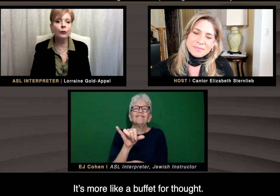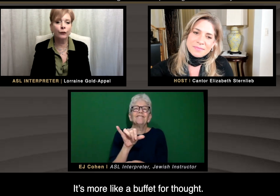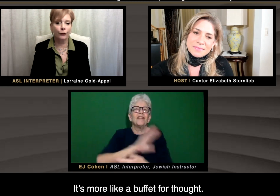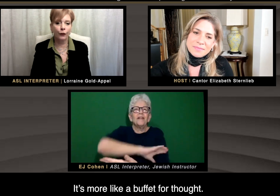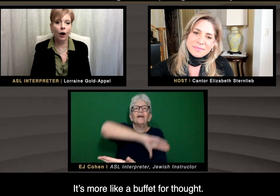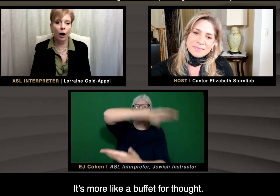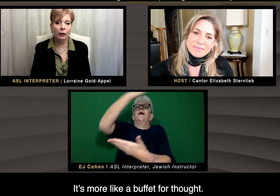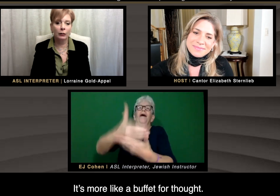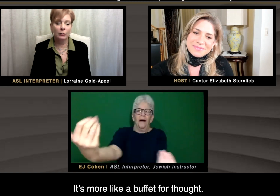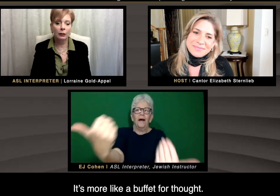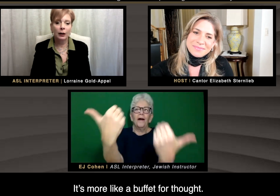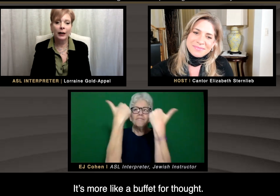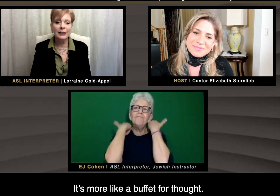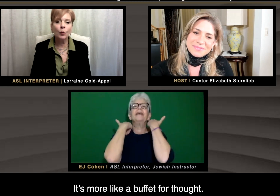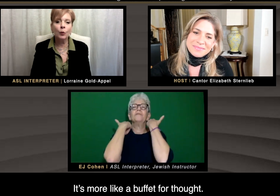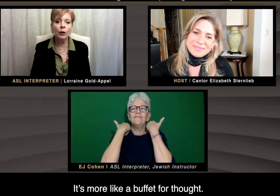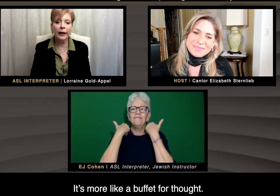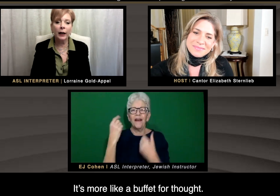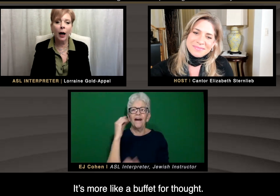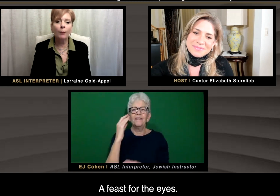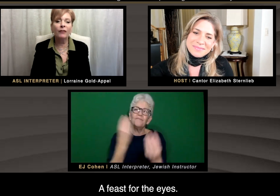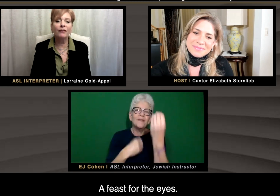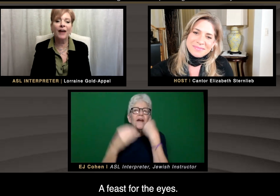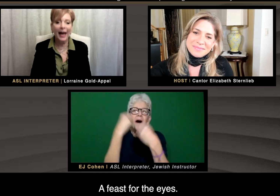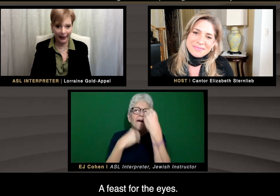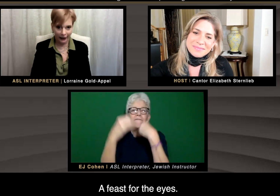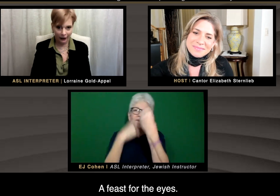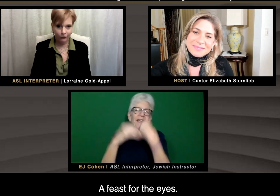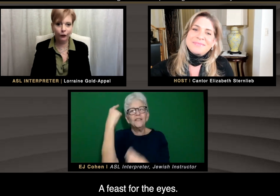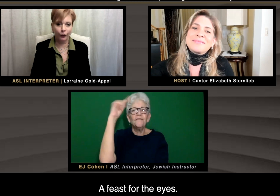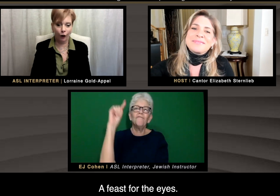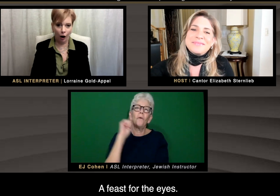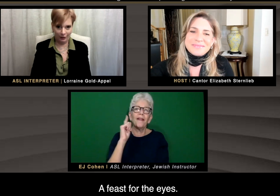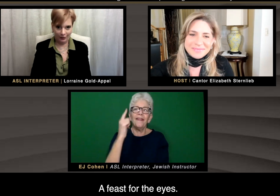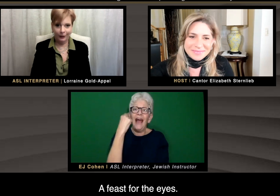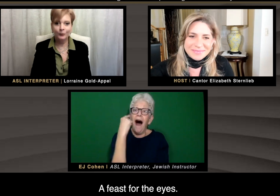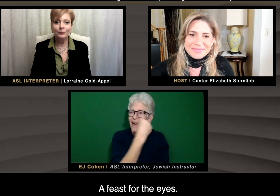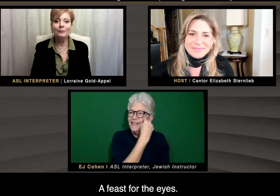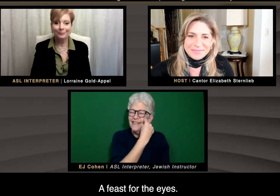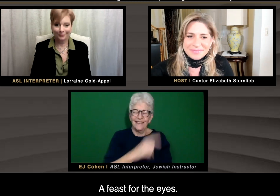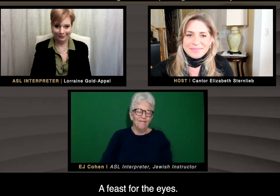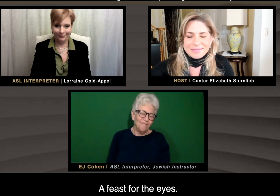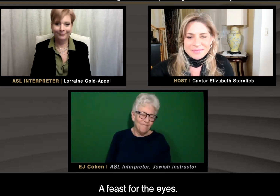It's not food for thought. It's more like a buffet for thought.